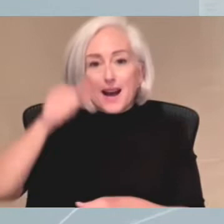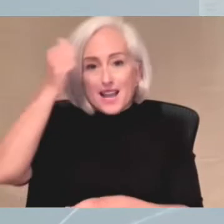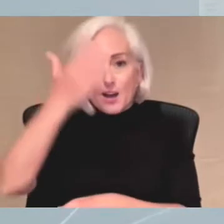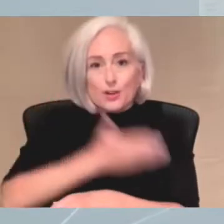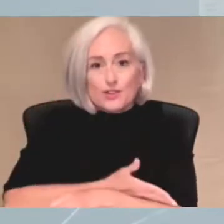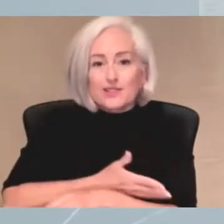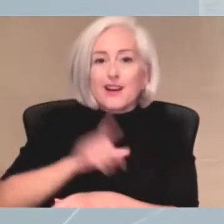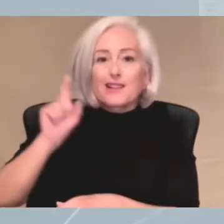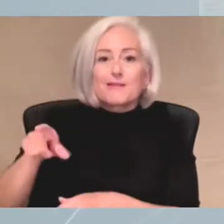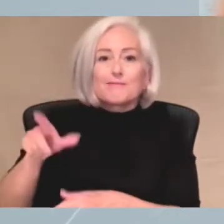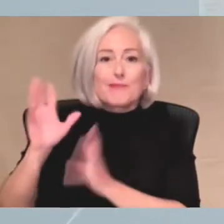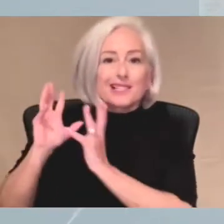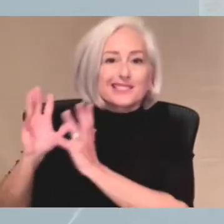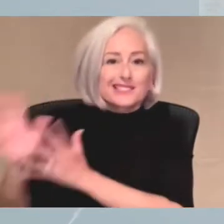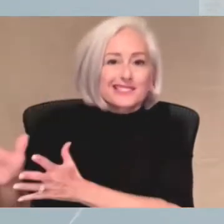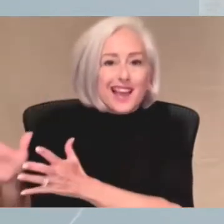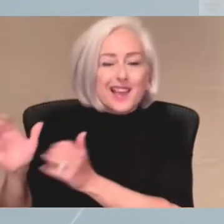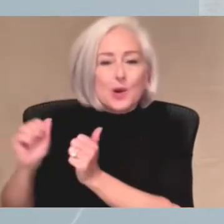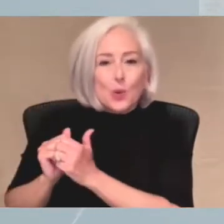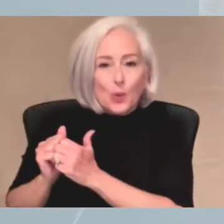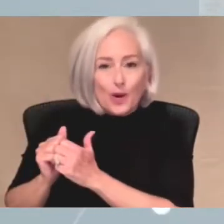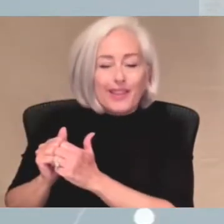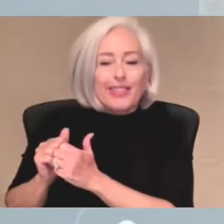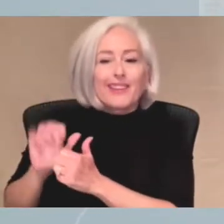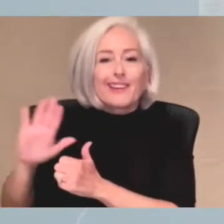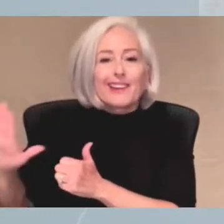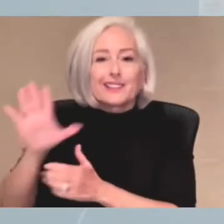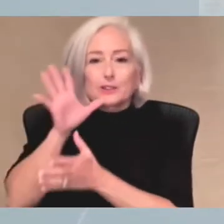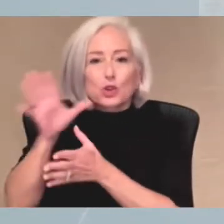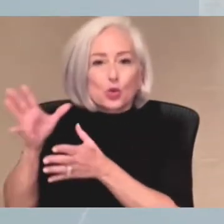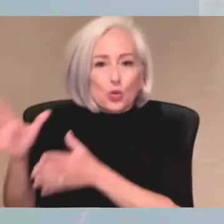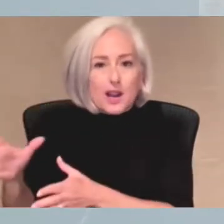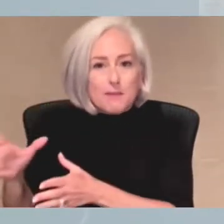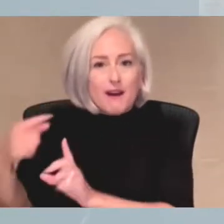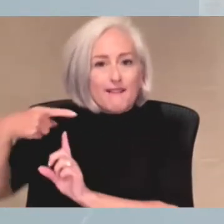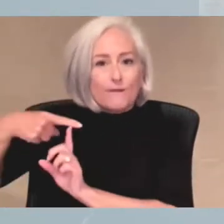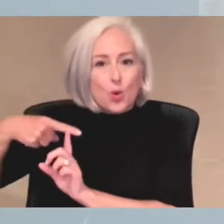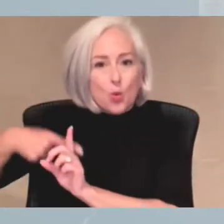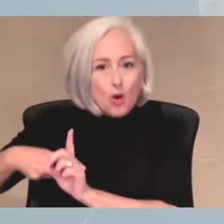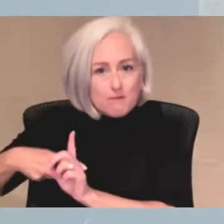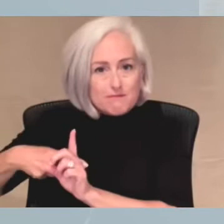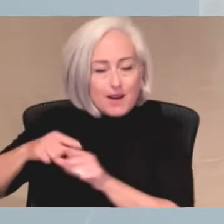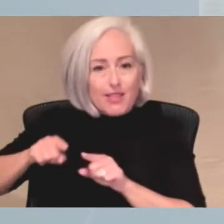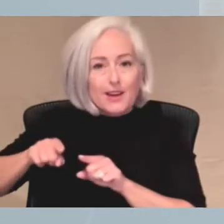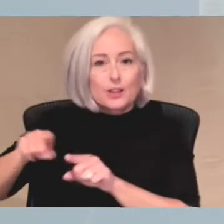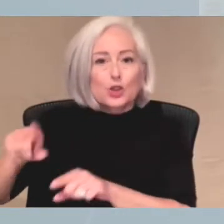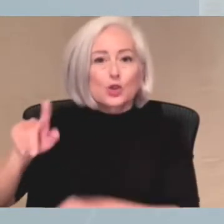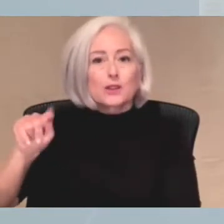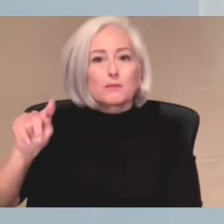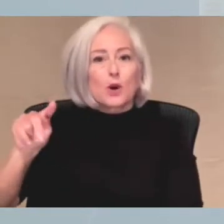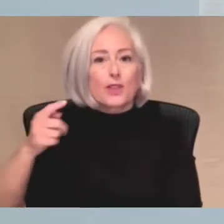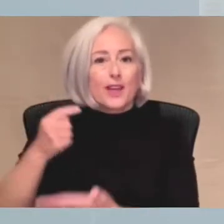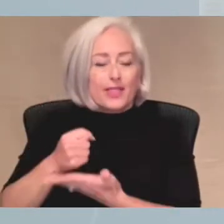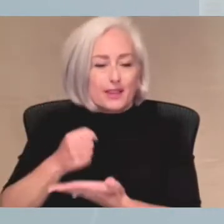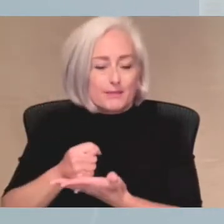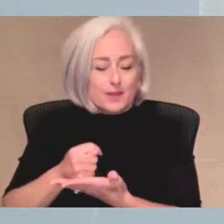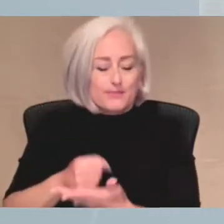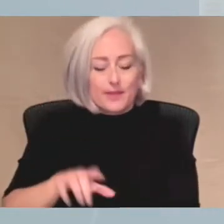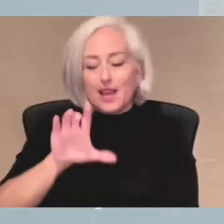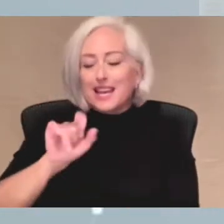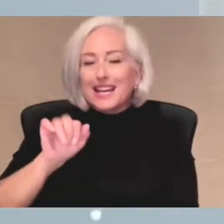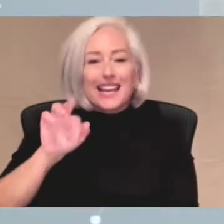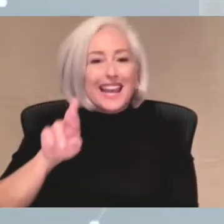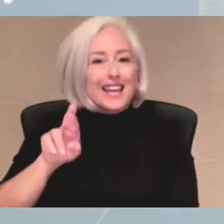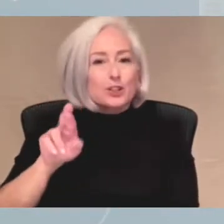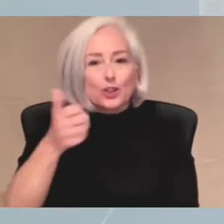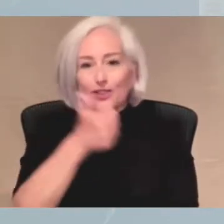mother, for the month that we were in proton beam therapy. So it's very, cancer in any situation is